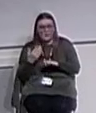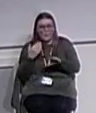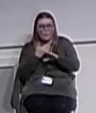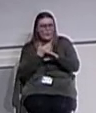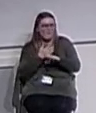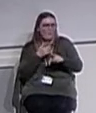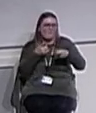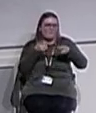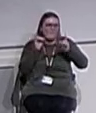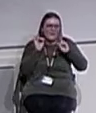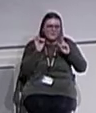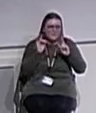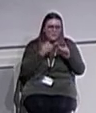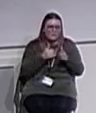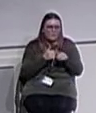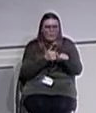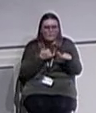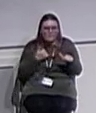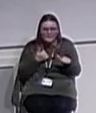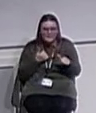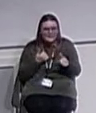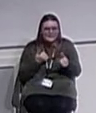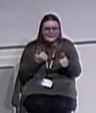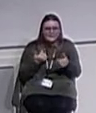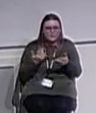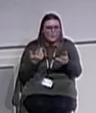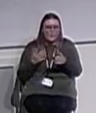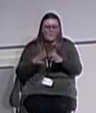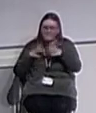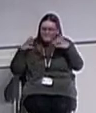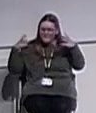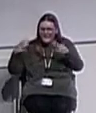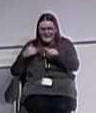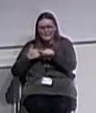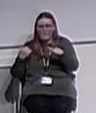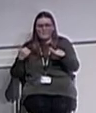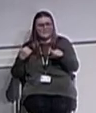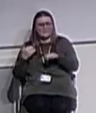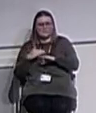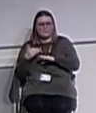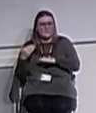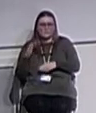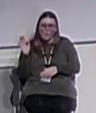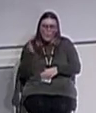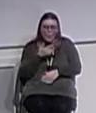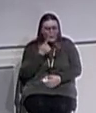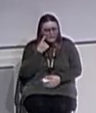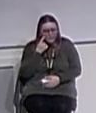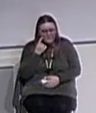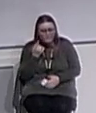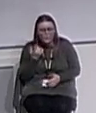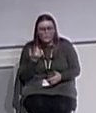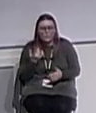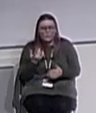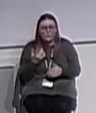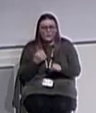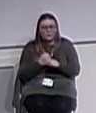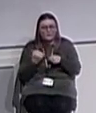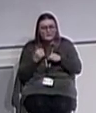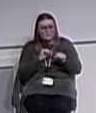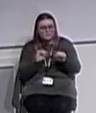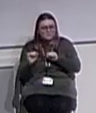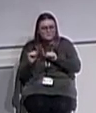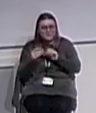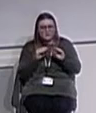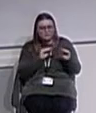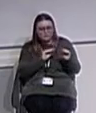consultant, or one of these big graduate FTSE 500 companies. So all of these, they are looking for graduates that they can